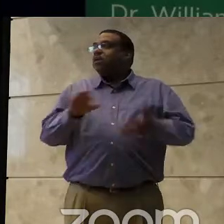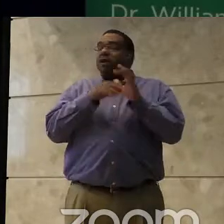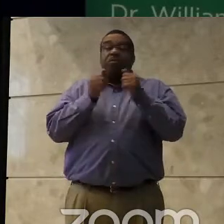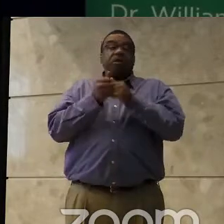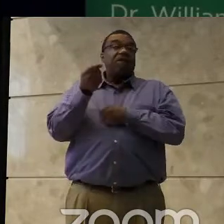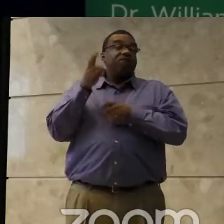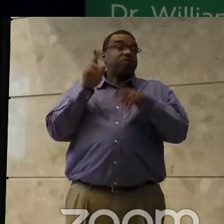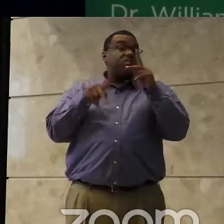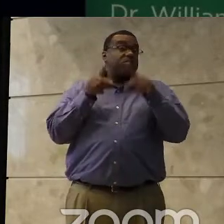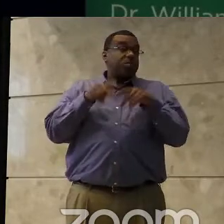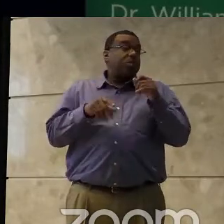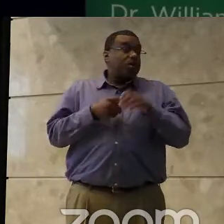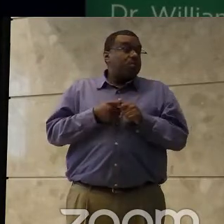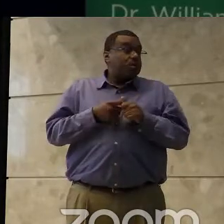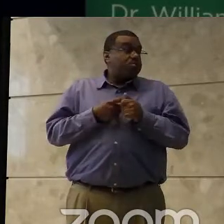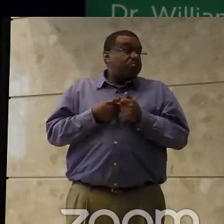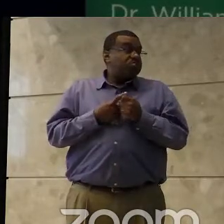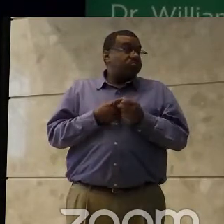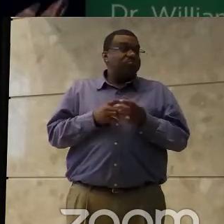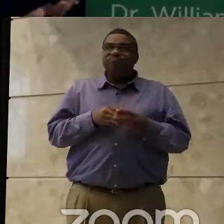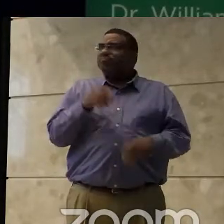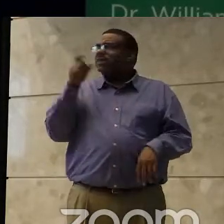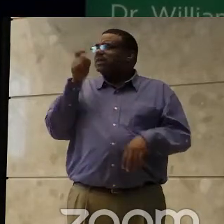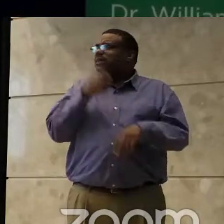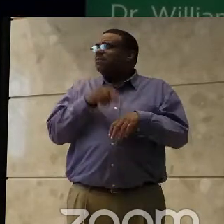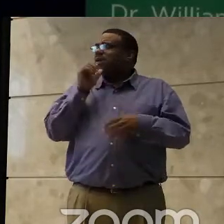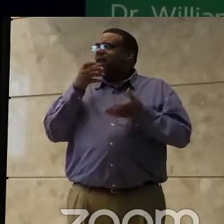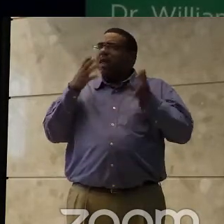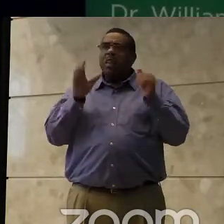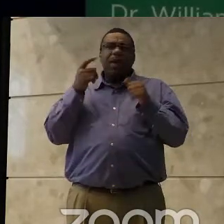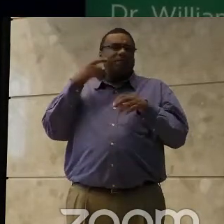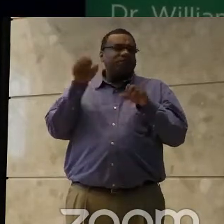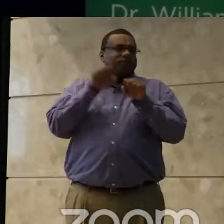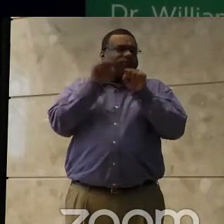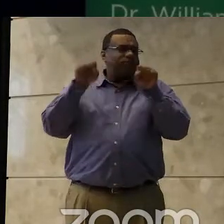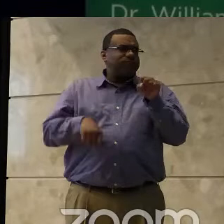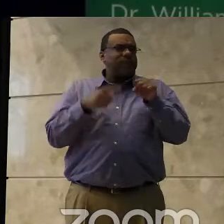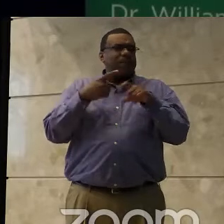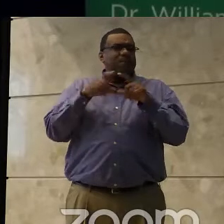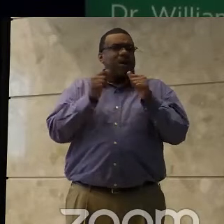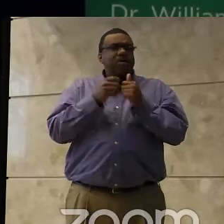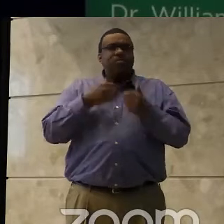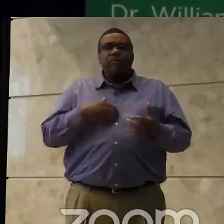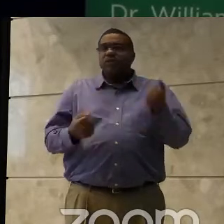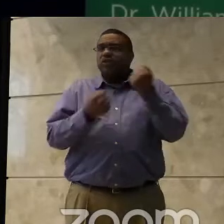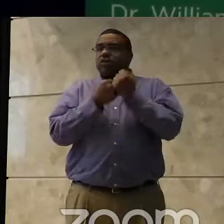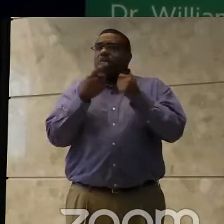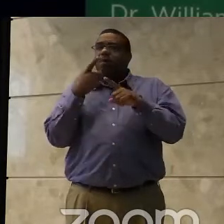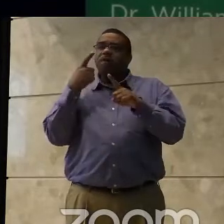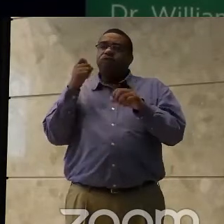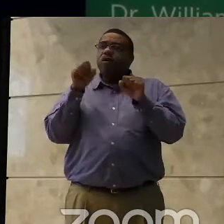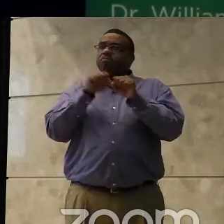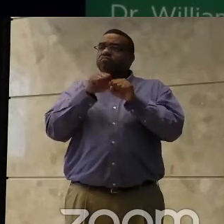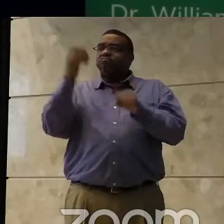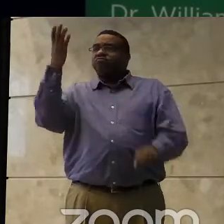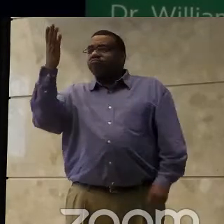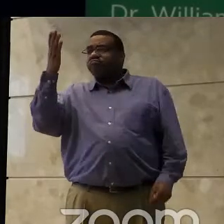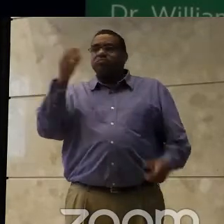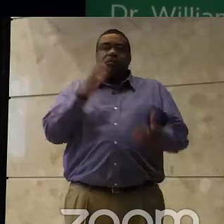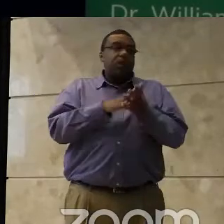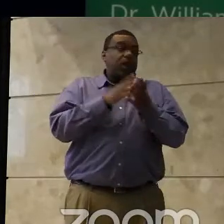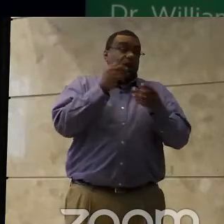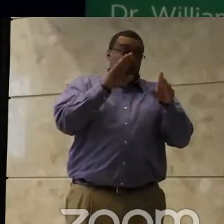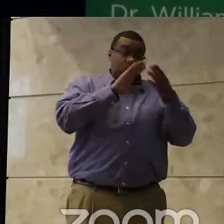people, and the timing wouldn't allow us earlier in the series to thank them, but your support of this series and certainly the